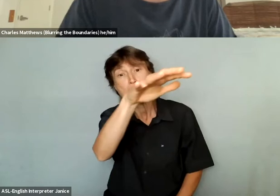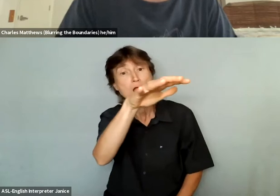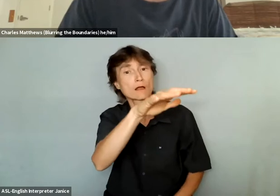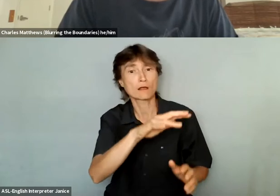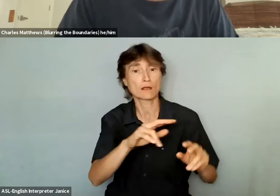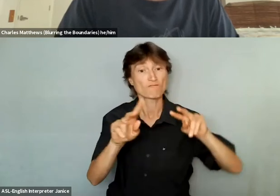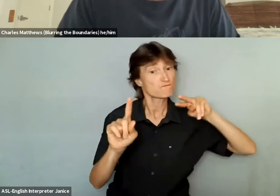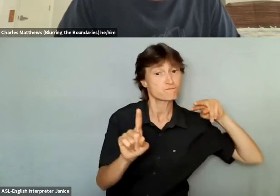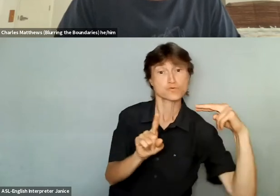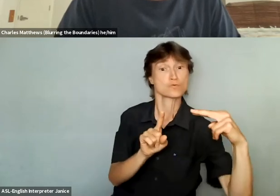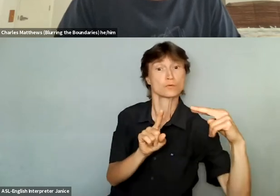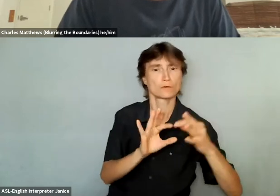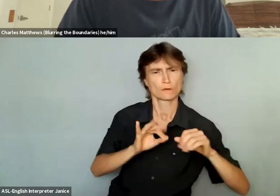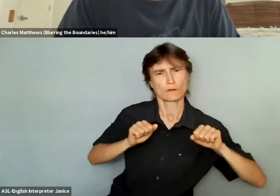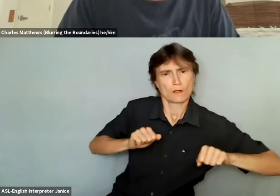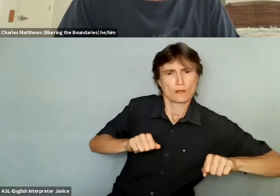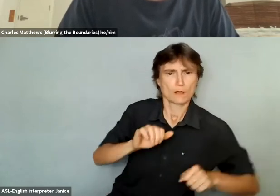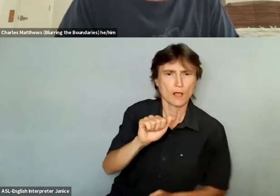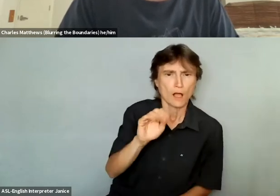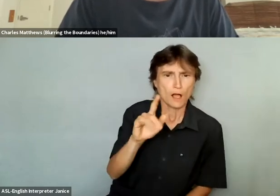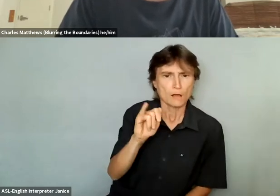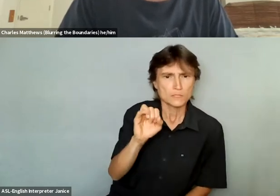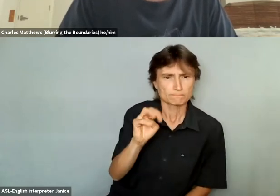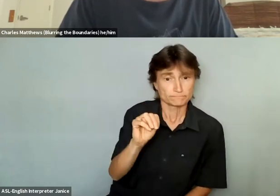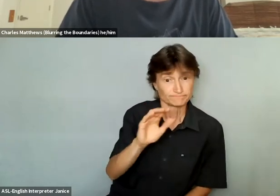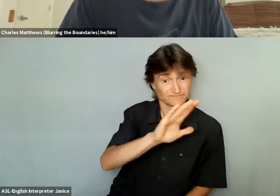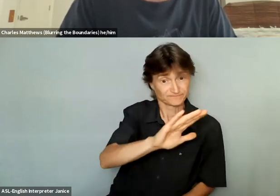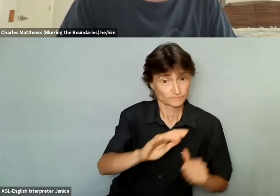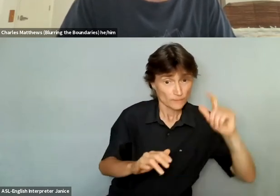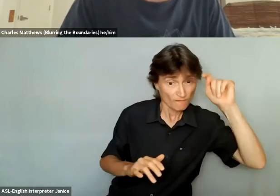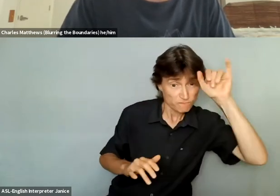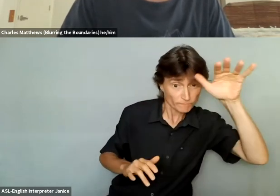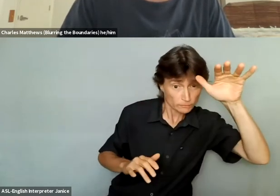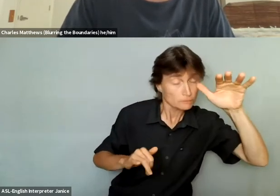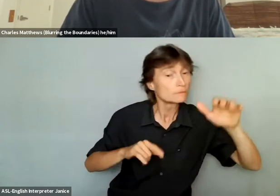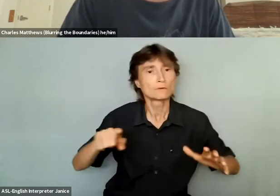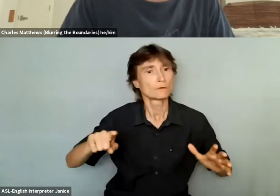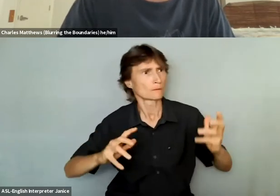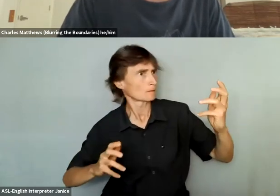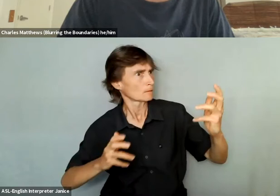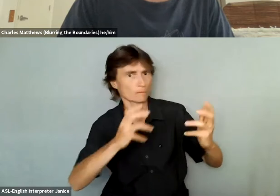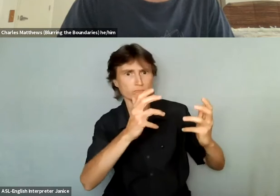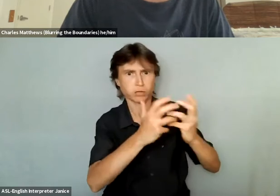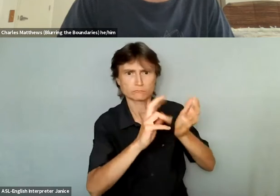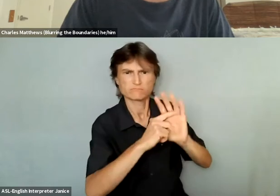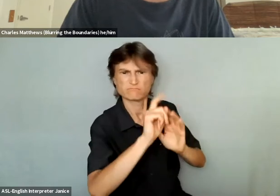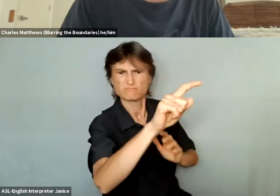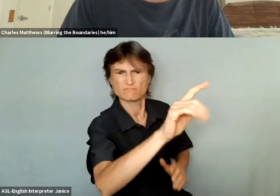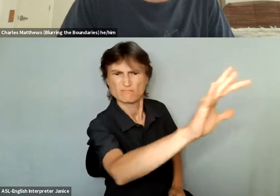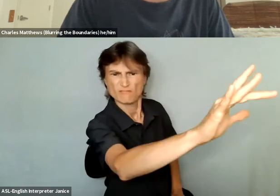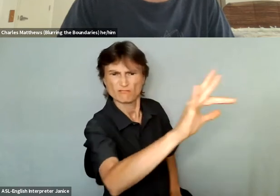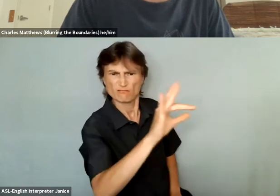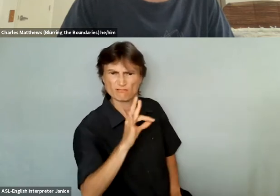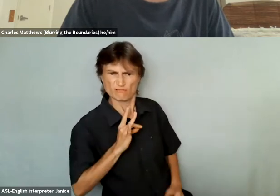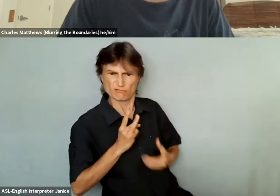And this internalized ableism has seeped into the minds of like some disabled artists